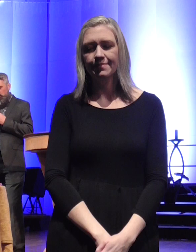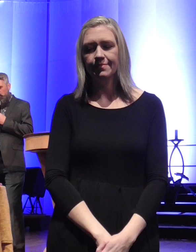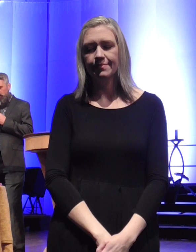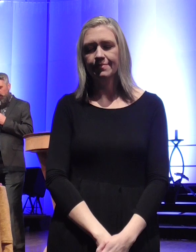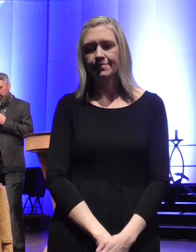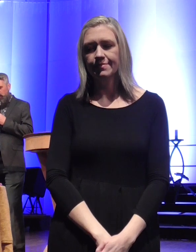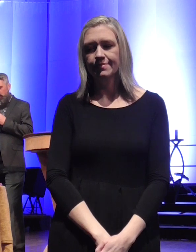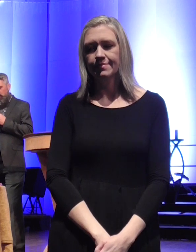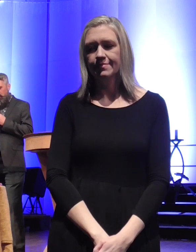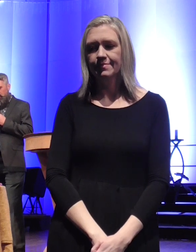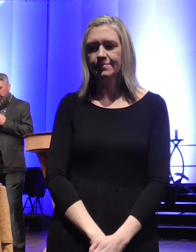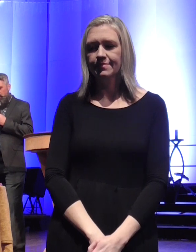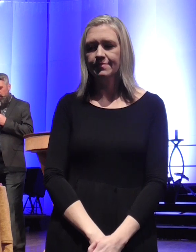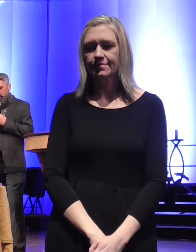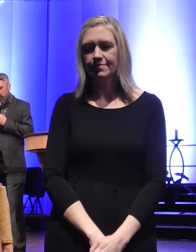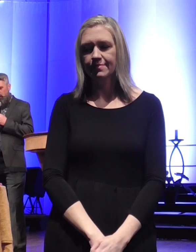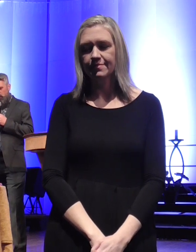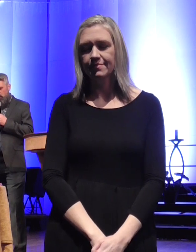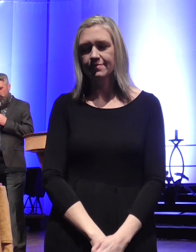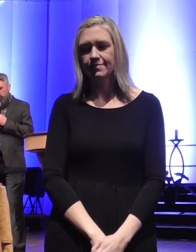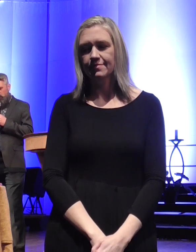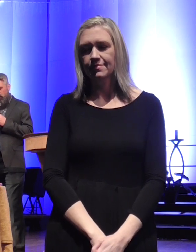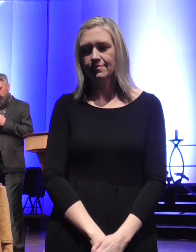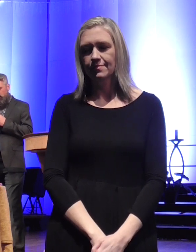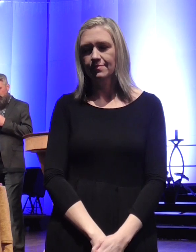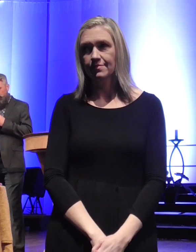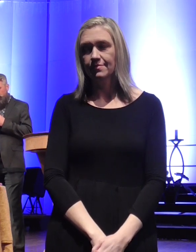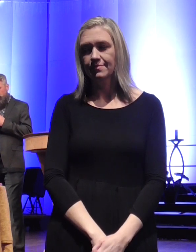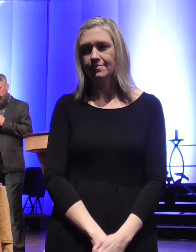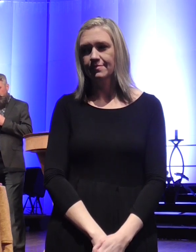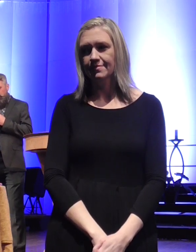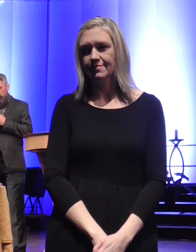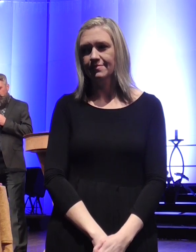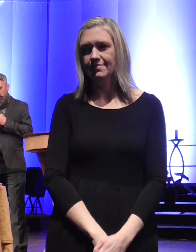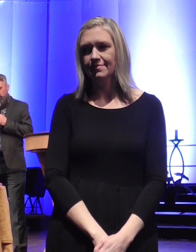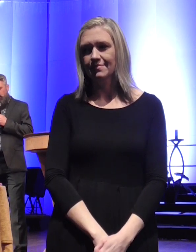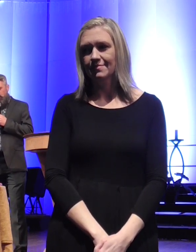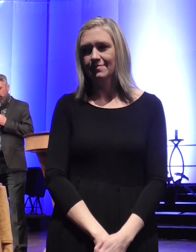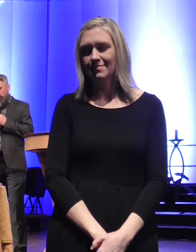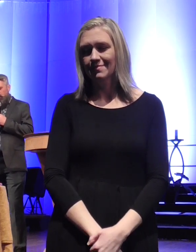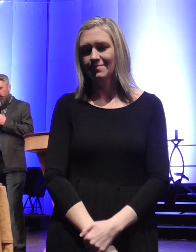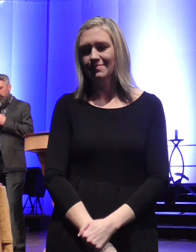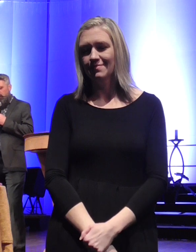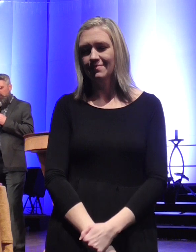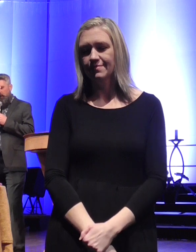ner shel Hanukkah.